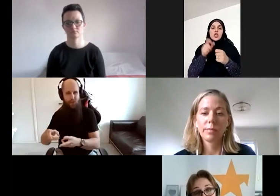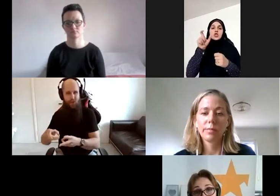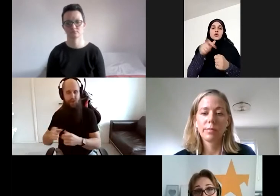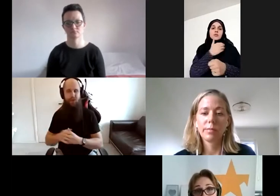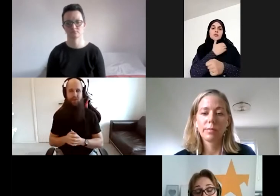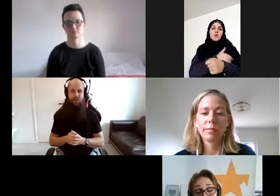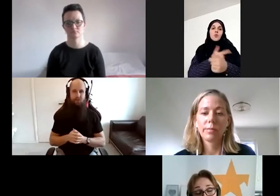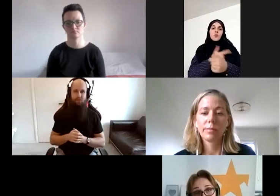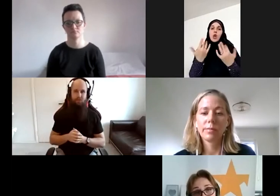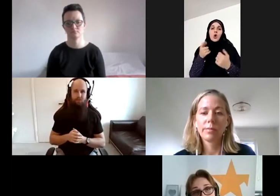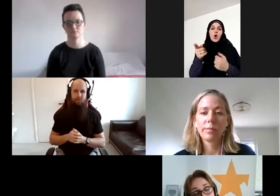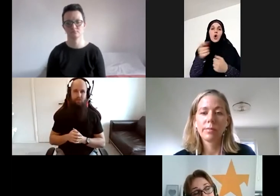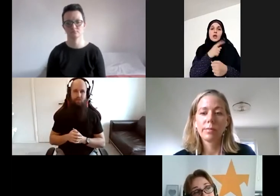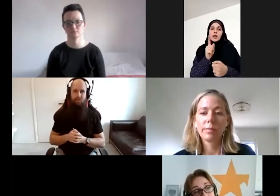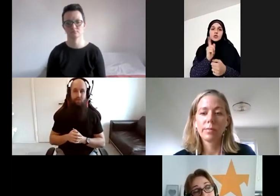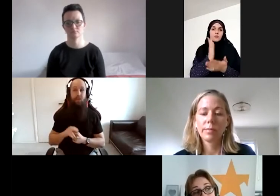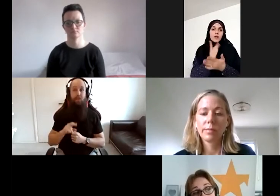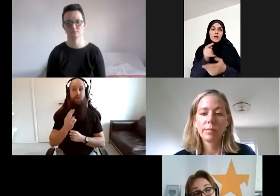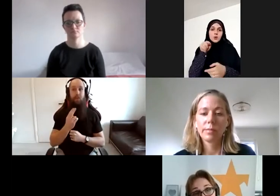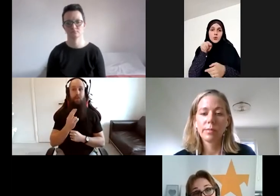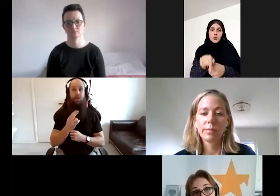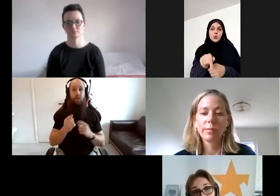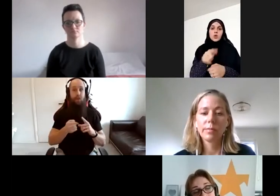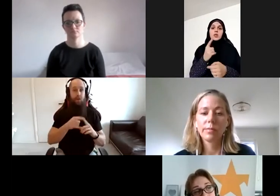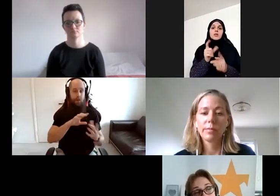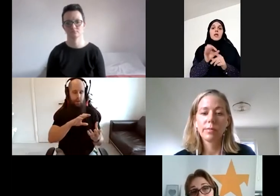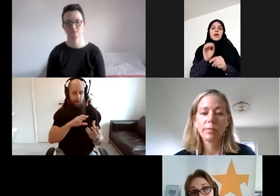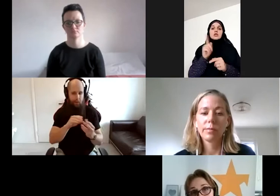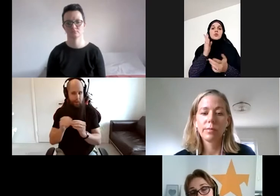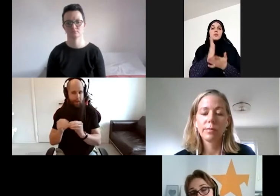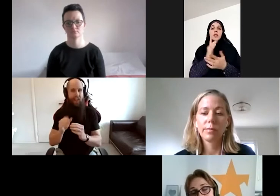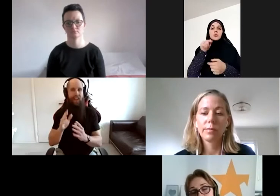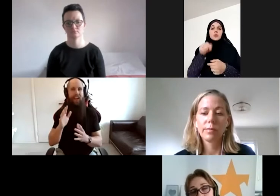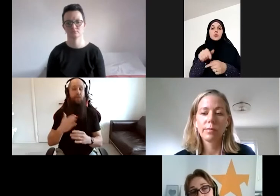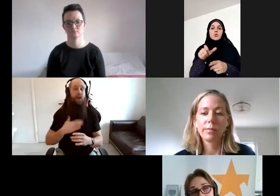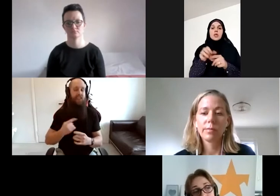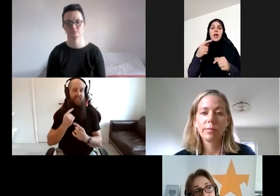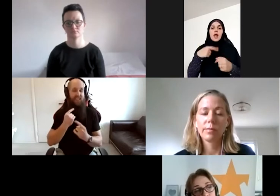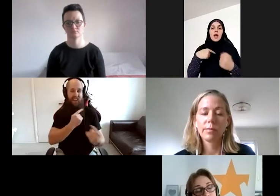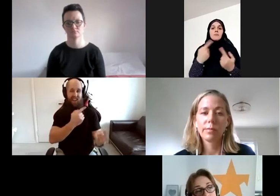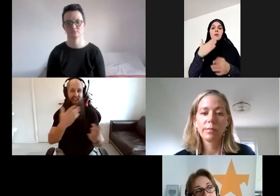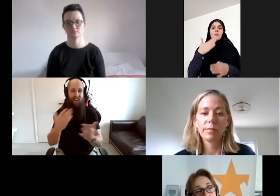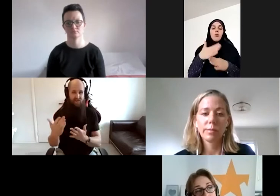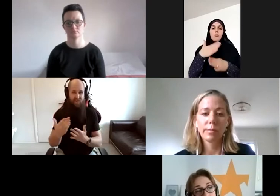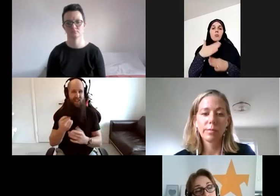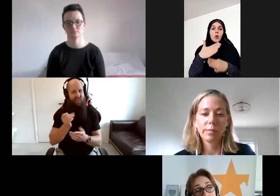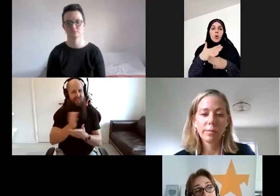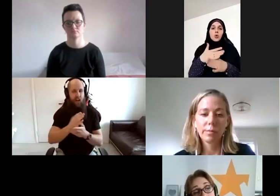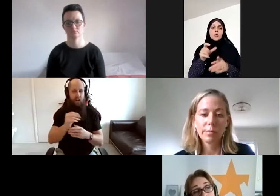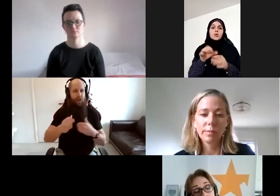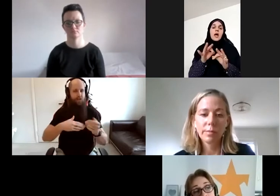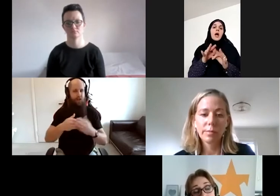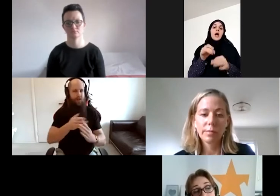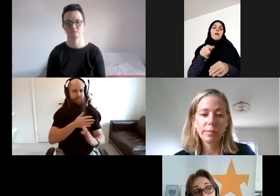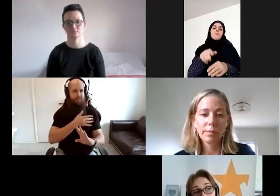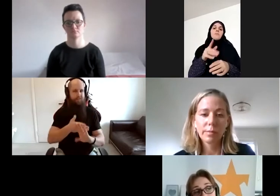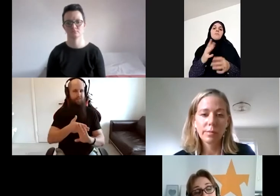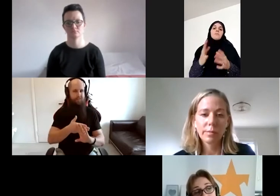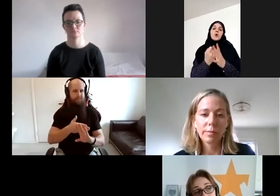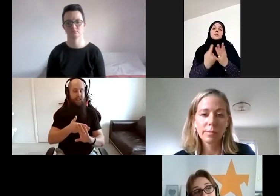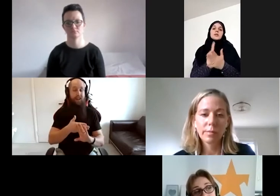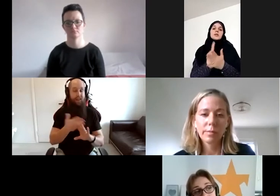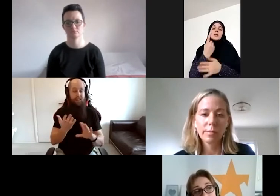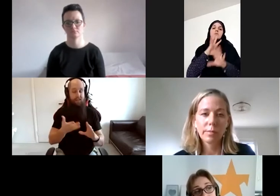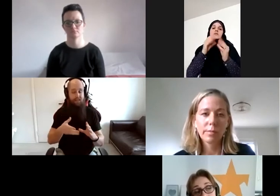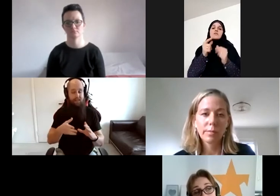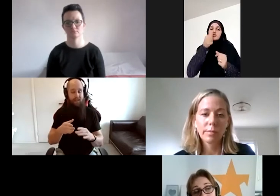slowly finishing this, what I just want to share with you, just one part of what we've done so far, by concluding